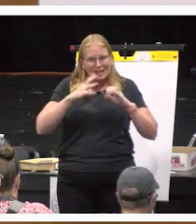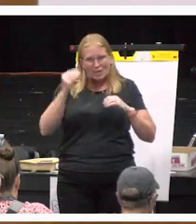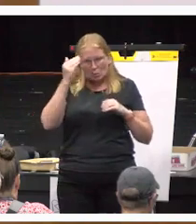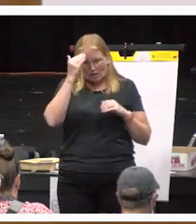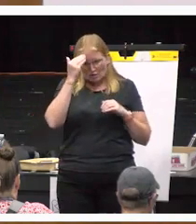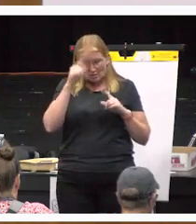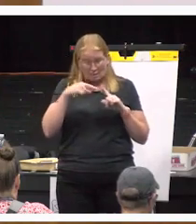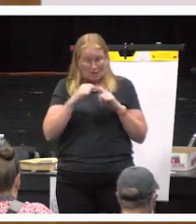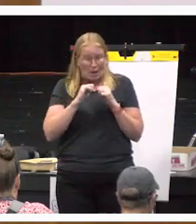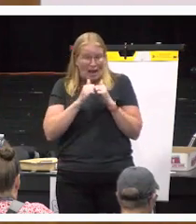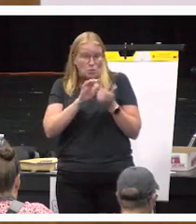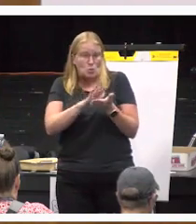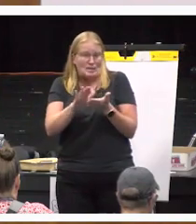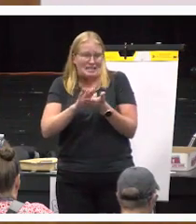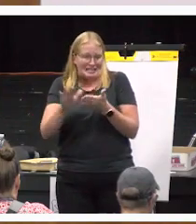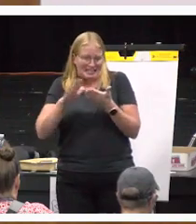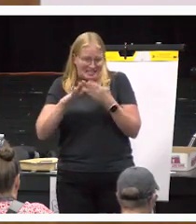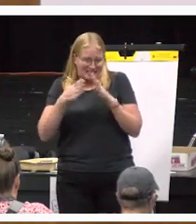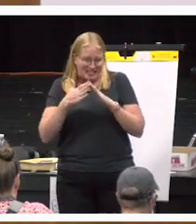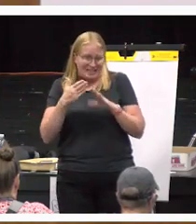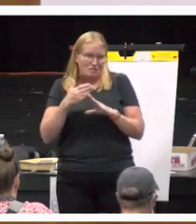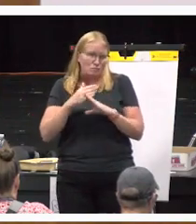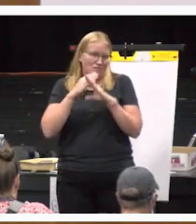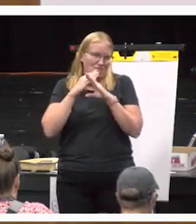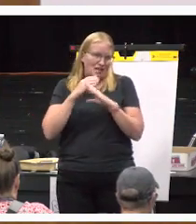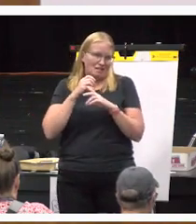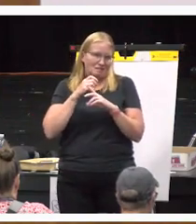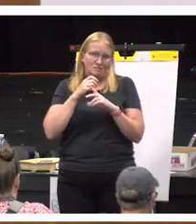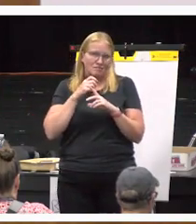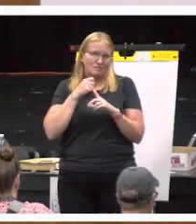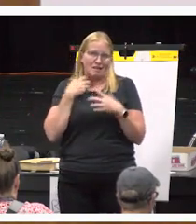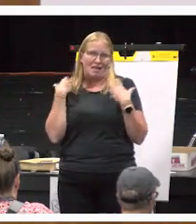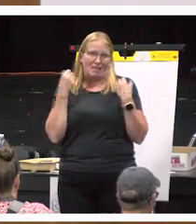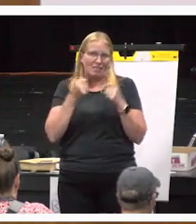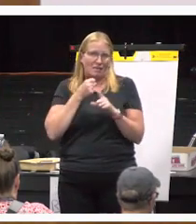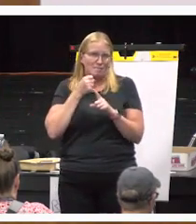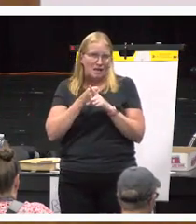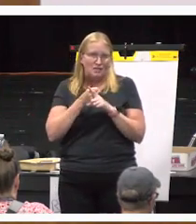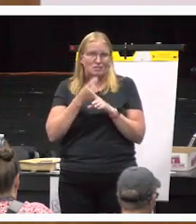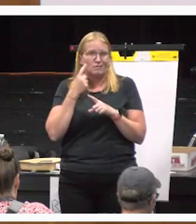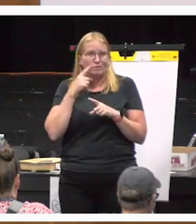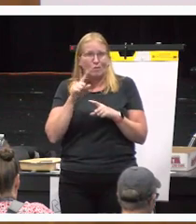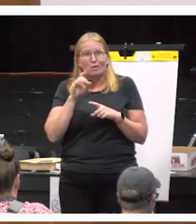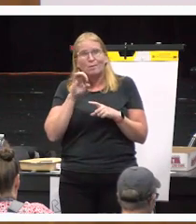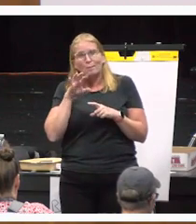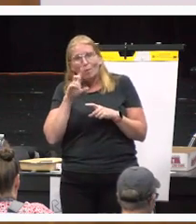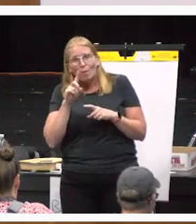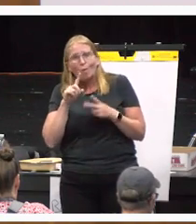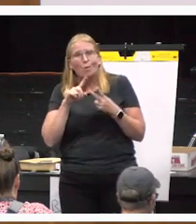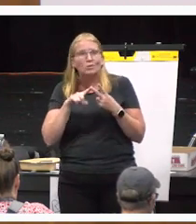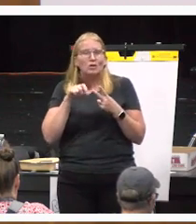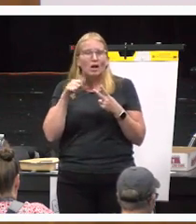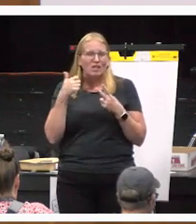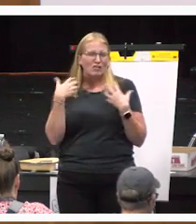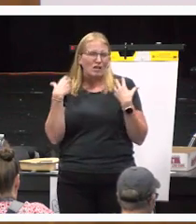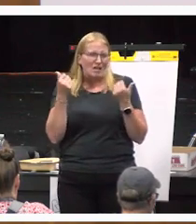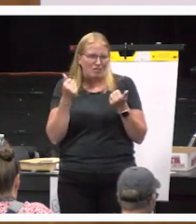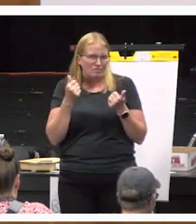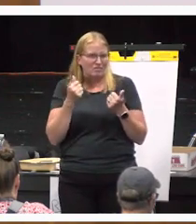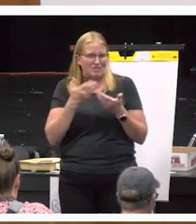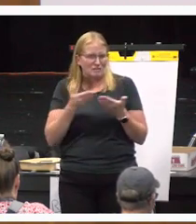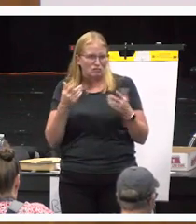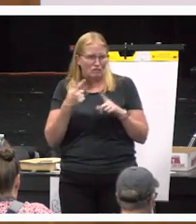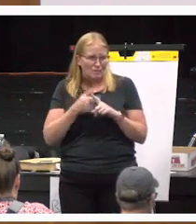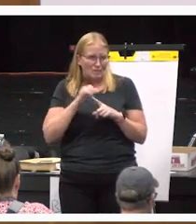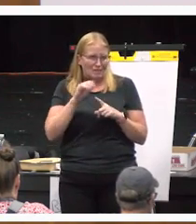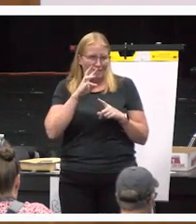how to clean the city and prevent health impacts of toxins, mold, and other health hazards associated with the flood. In the